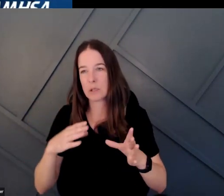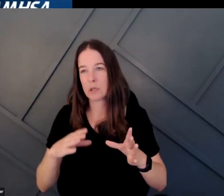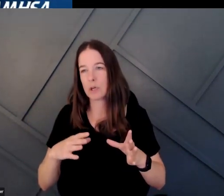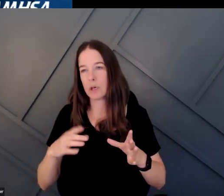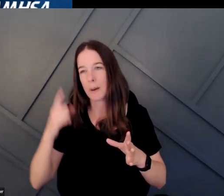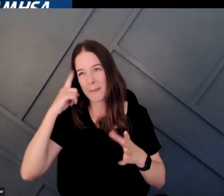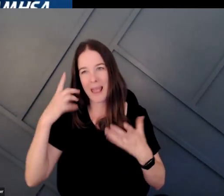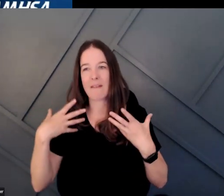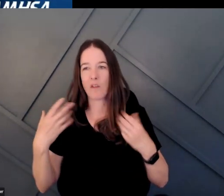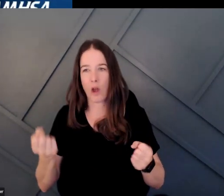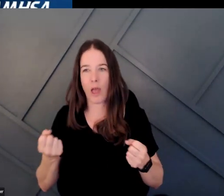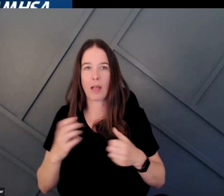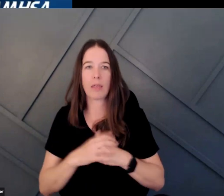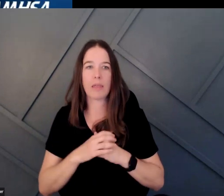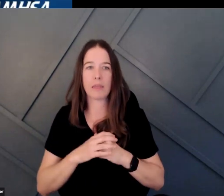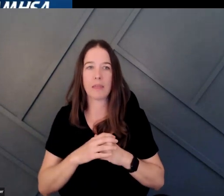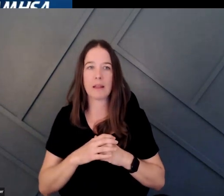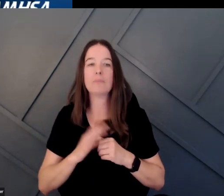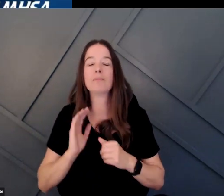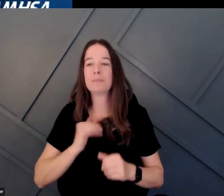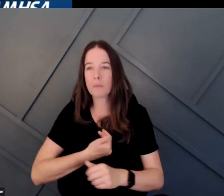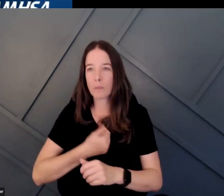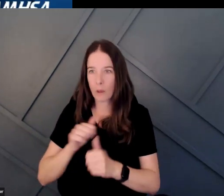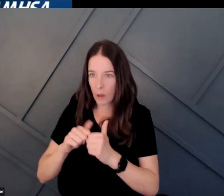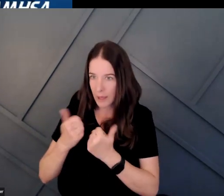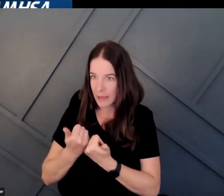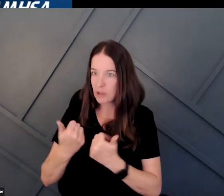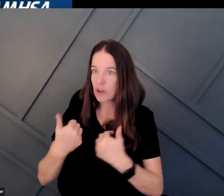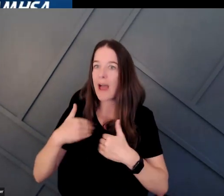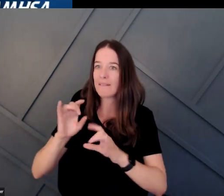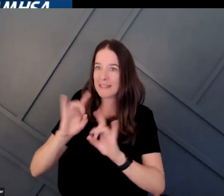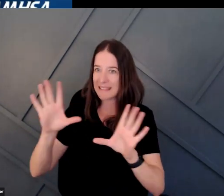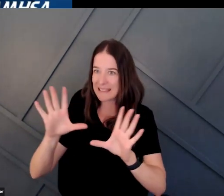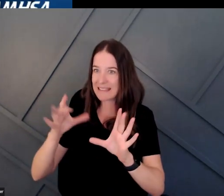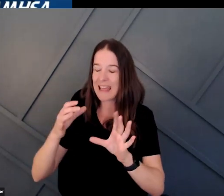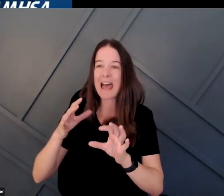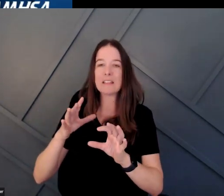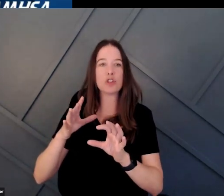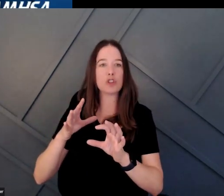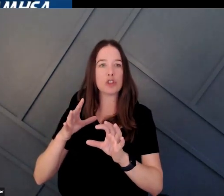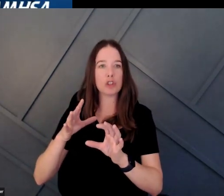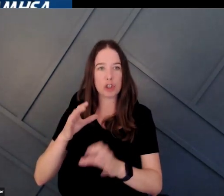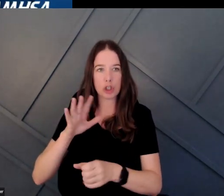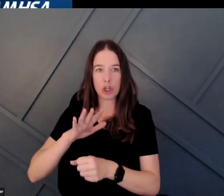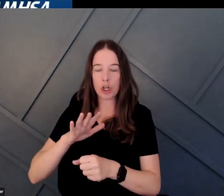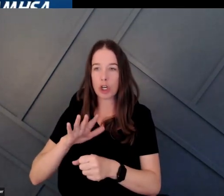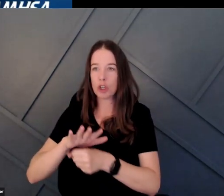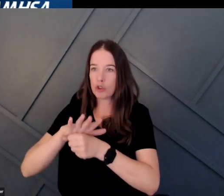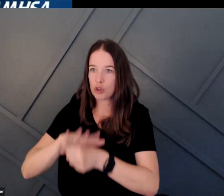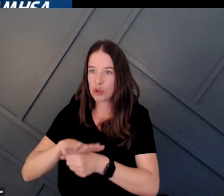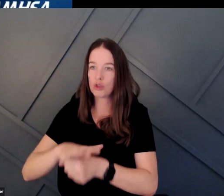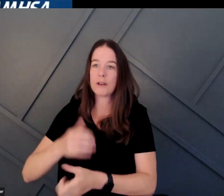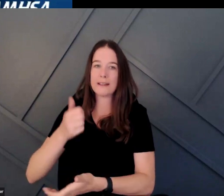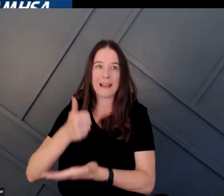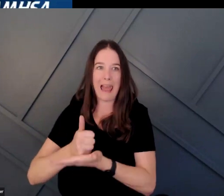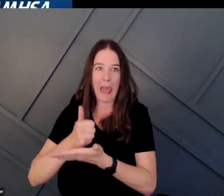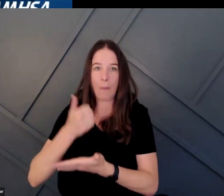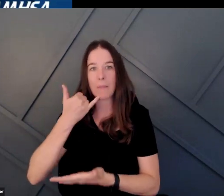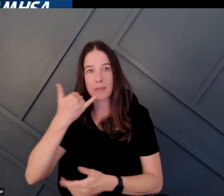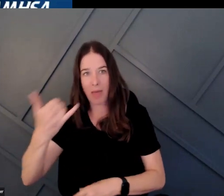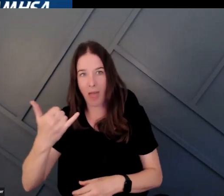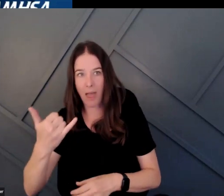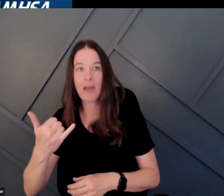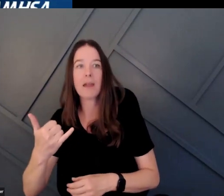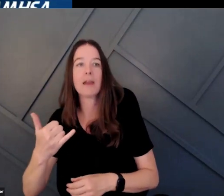the disaster distress helpline, which I know has been very well received by many people in disability rights communities,